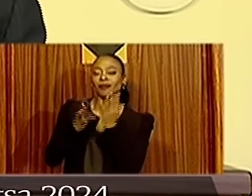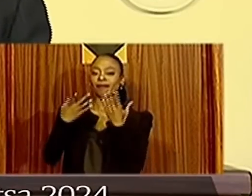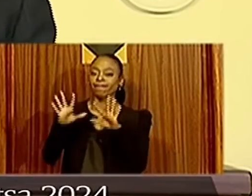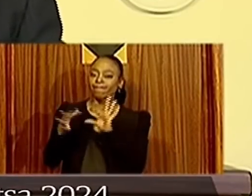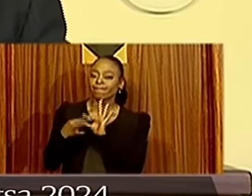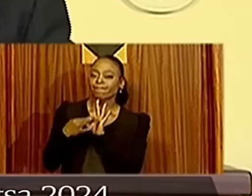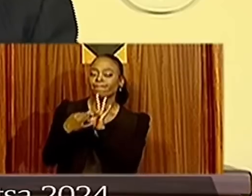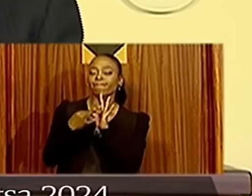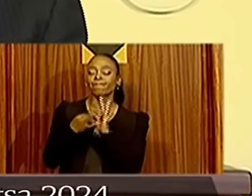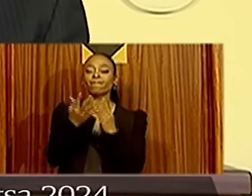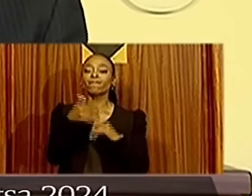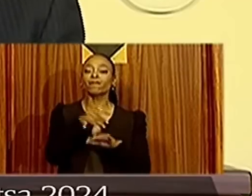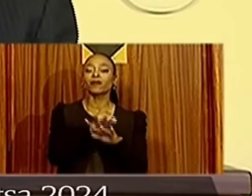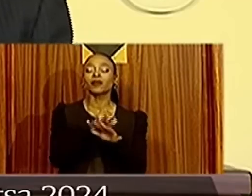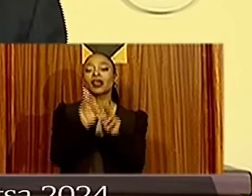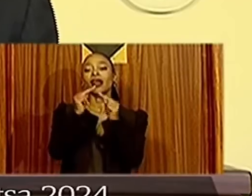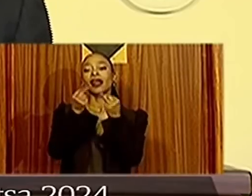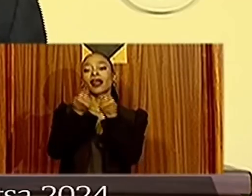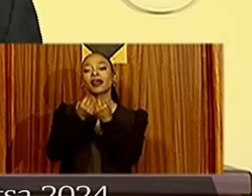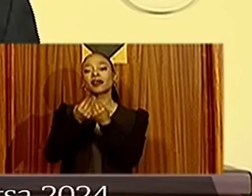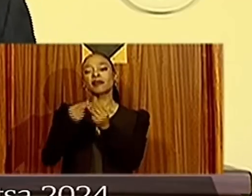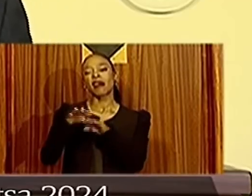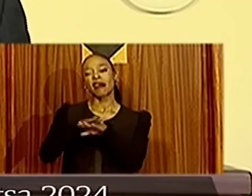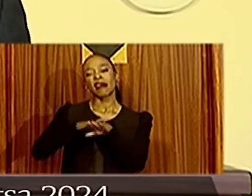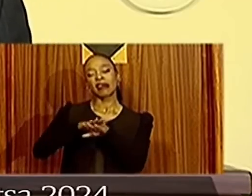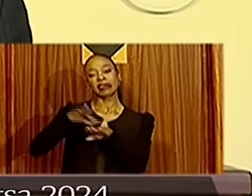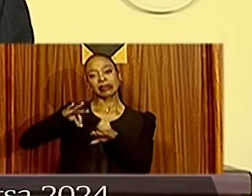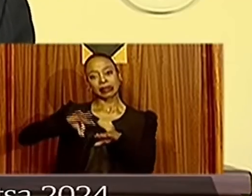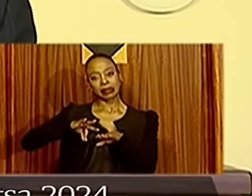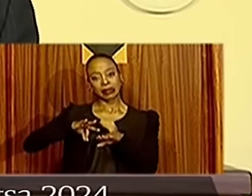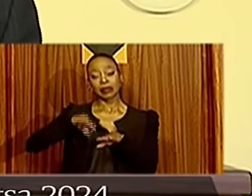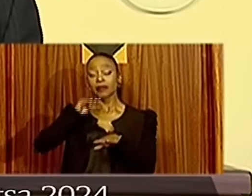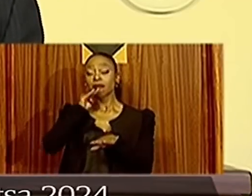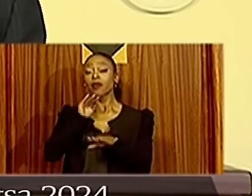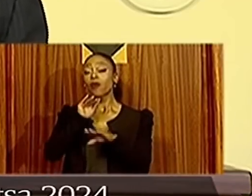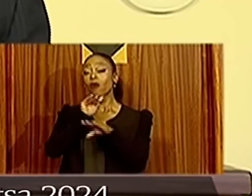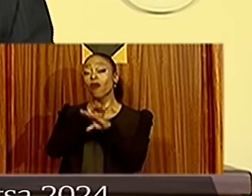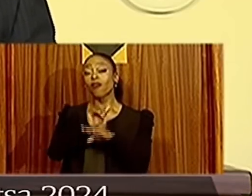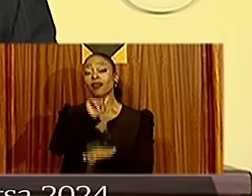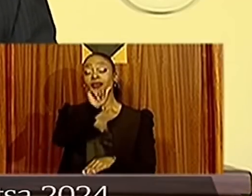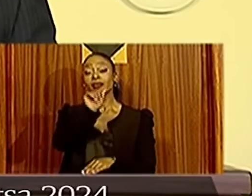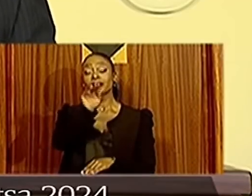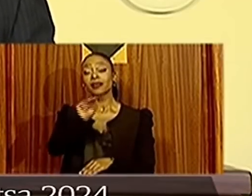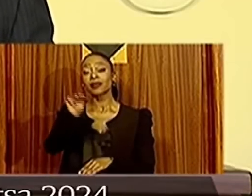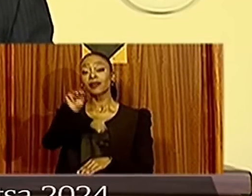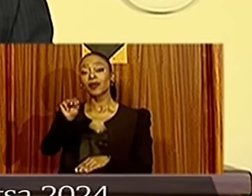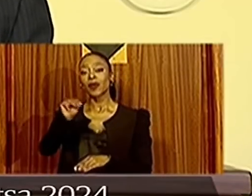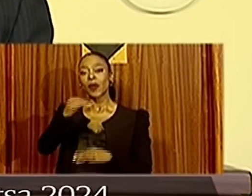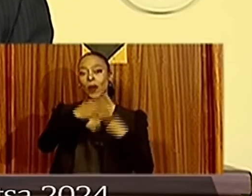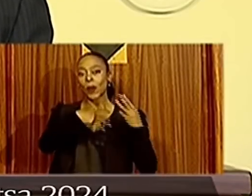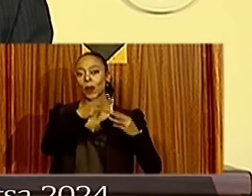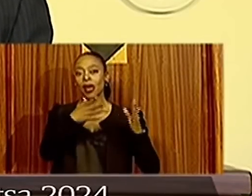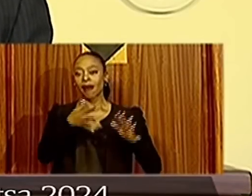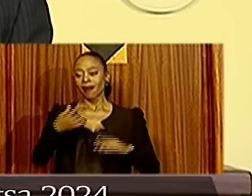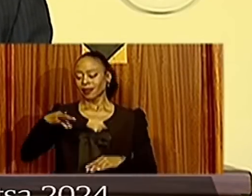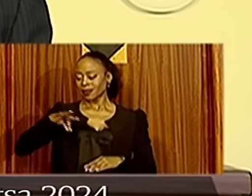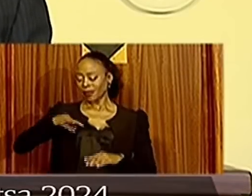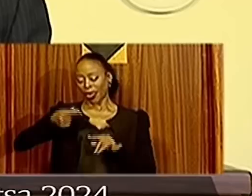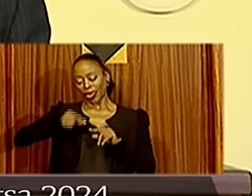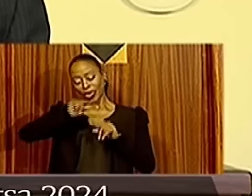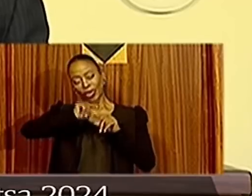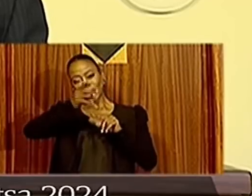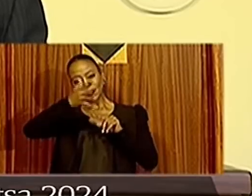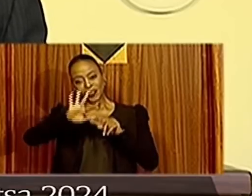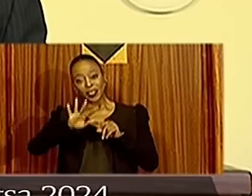national minimum wage, which has increased the wages of more than 6 million workers, including farm workers